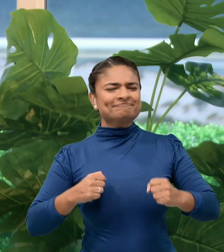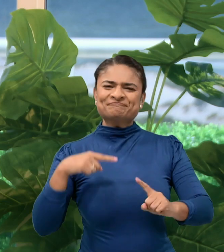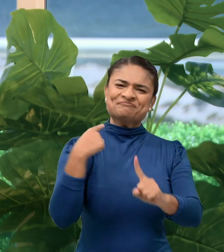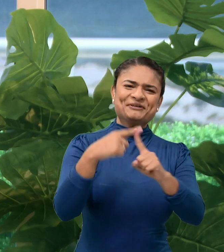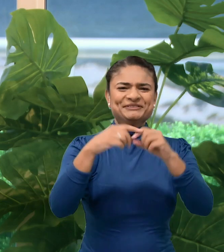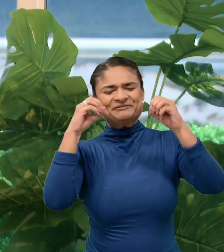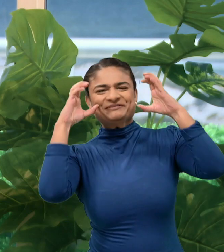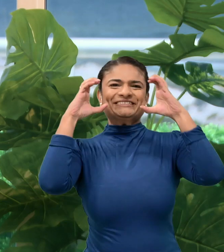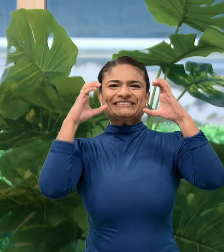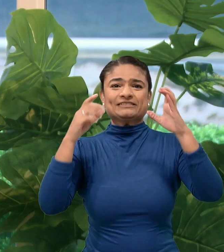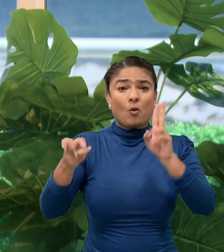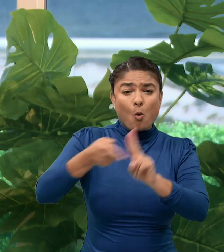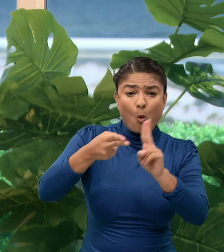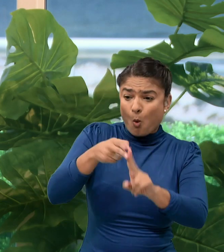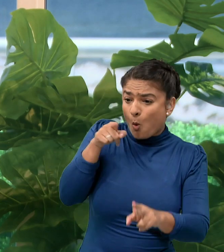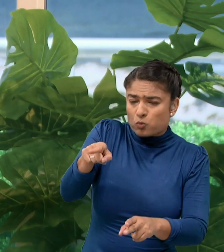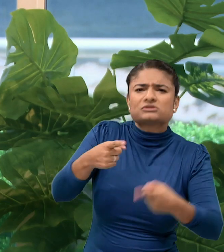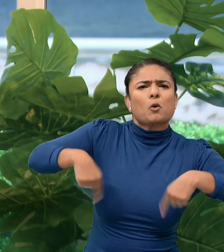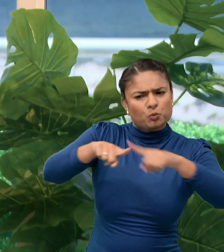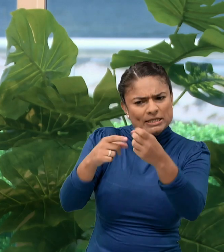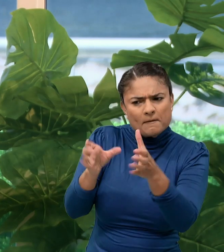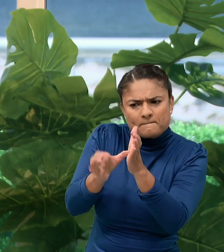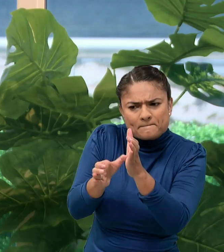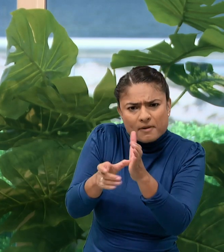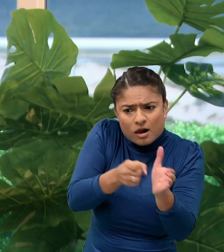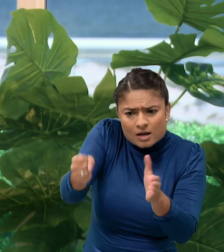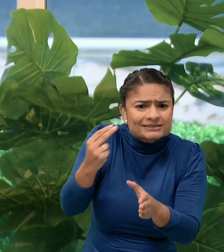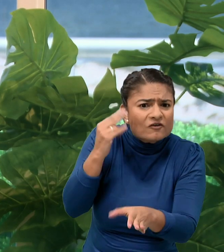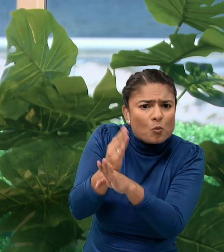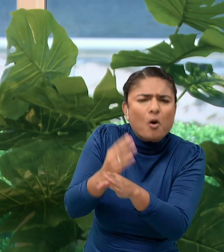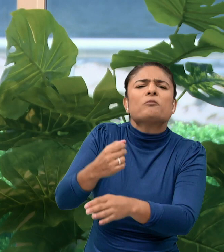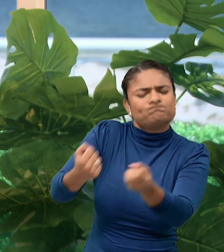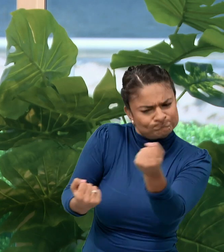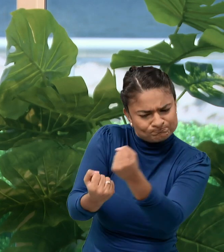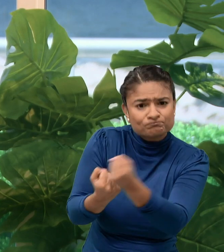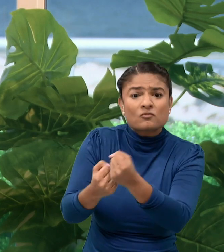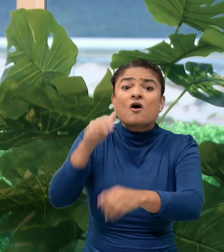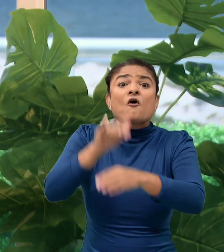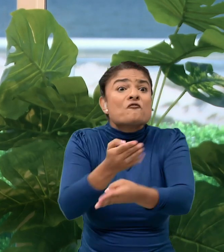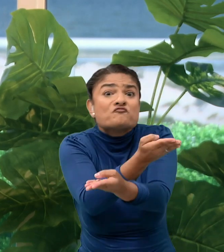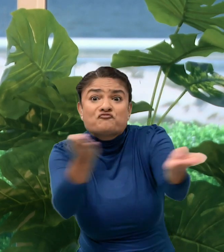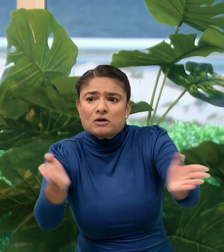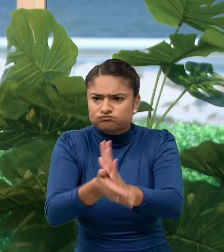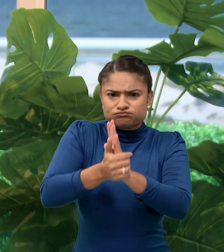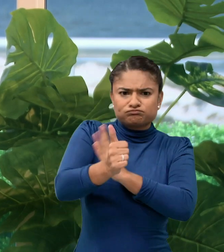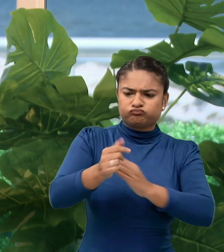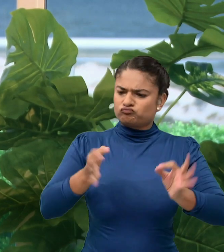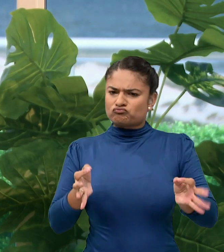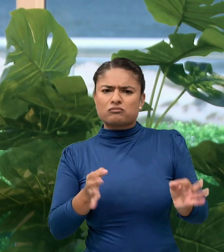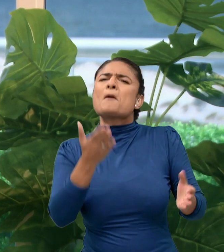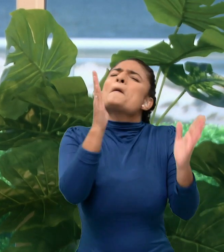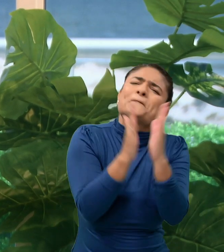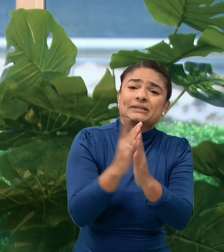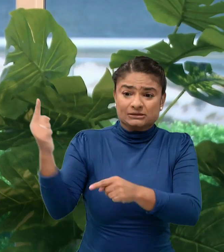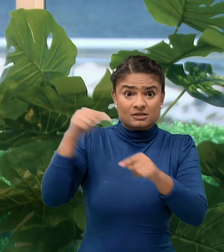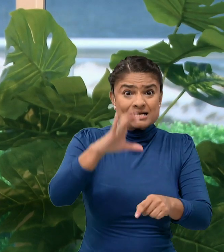demeanor. But also, we were blown away by this hotel that showed that they cared about people. My friends are able-bodied, but each time they